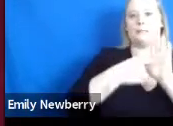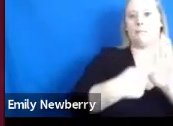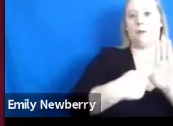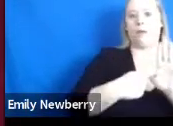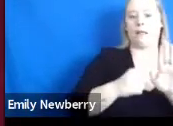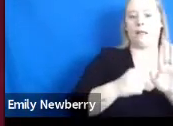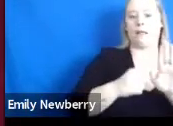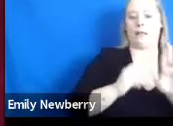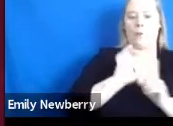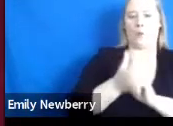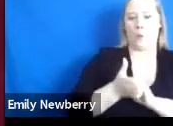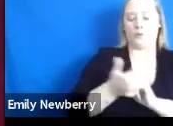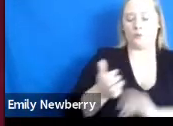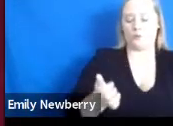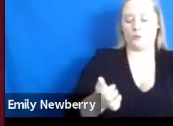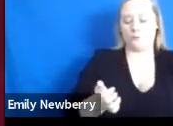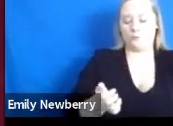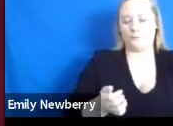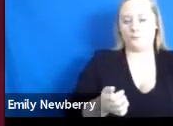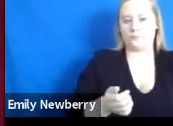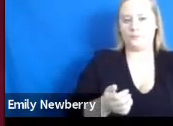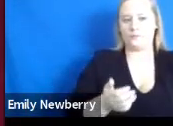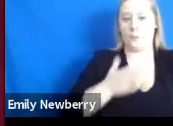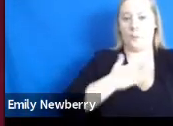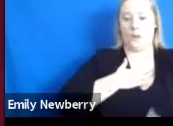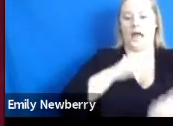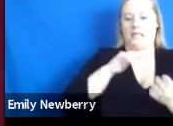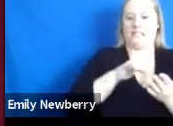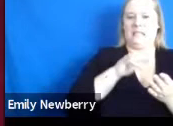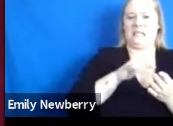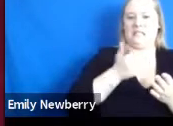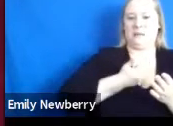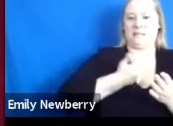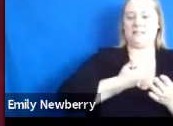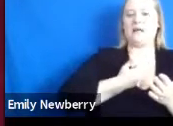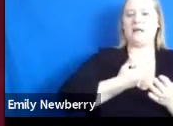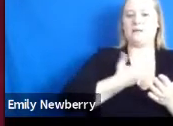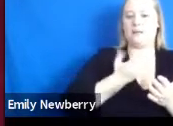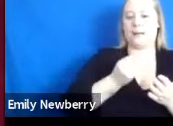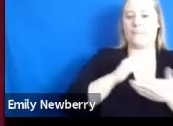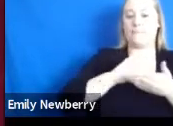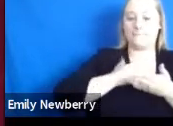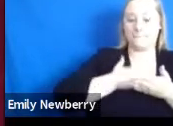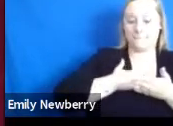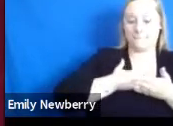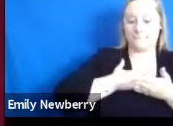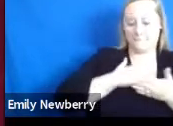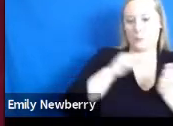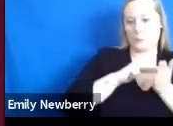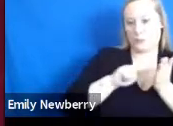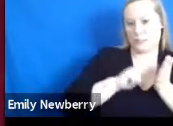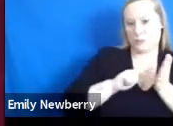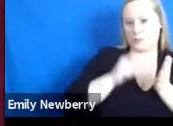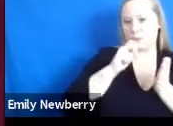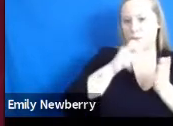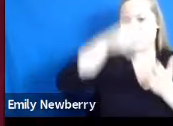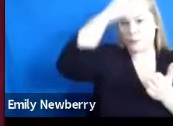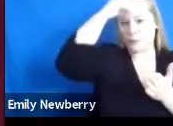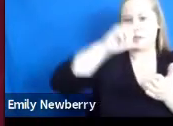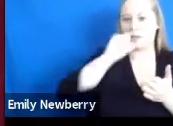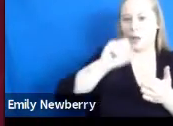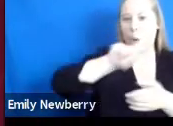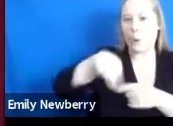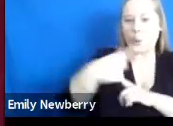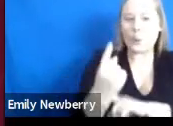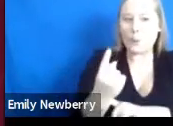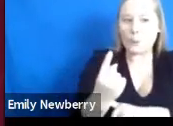So in the course of my studies and my research, and learning from not only archival